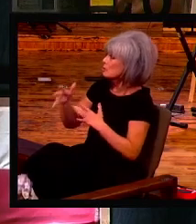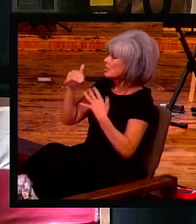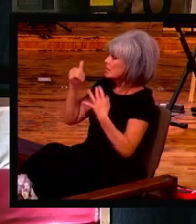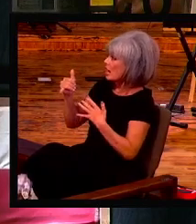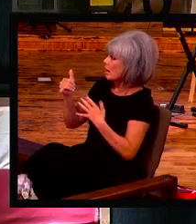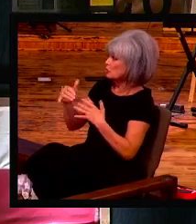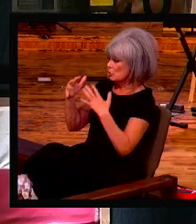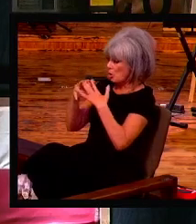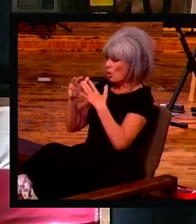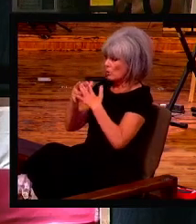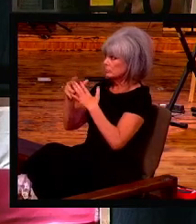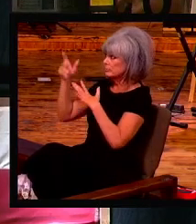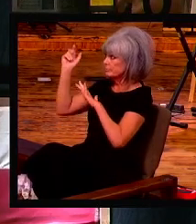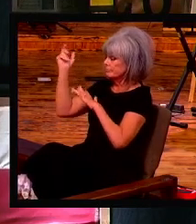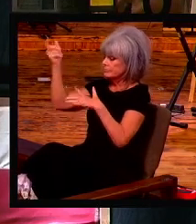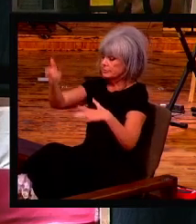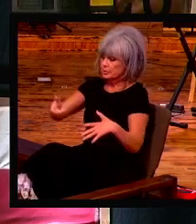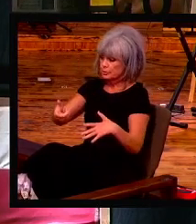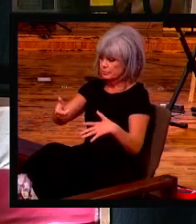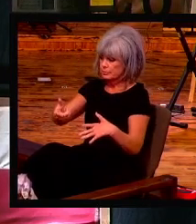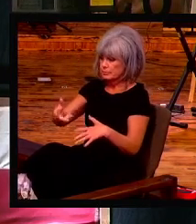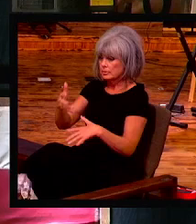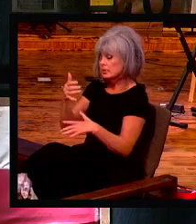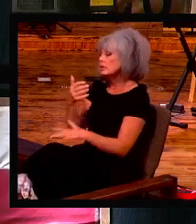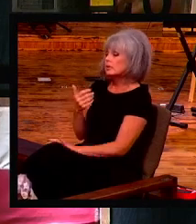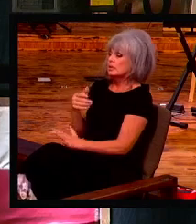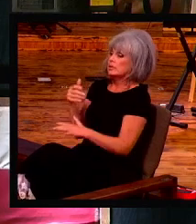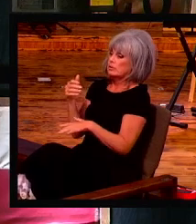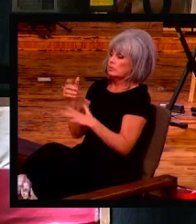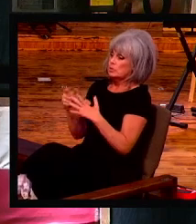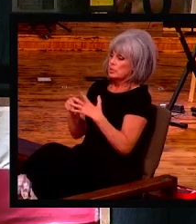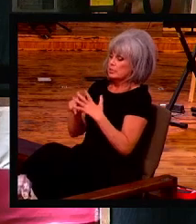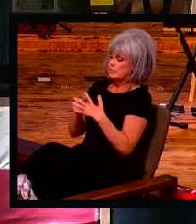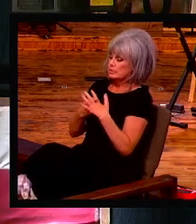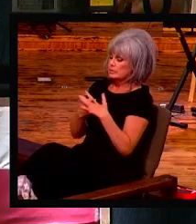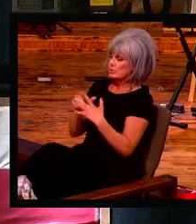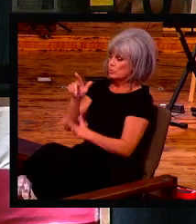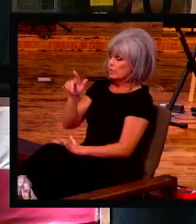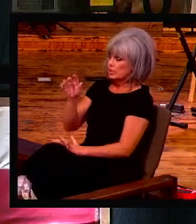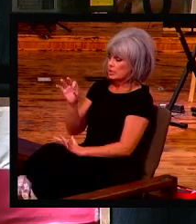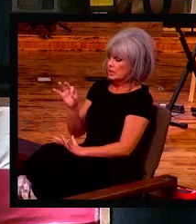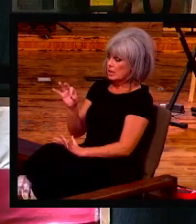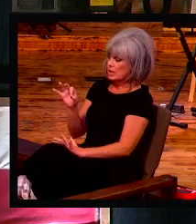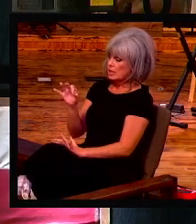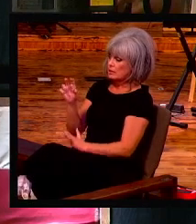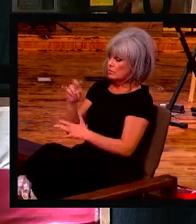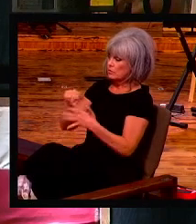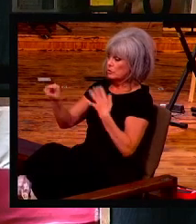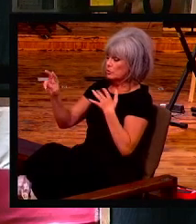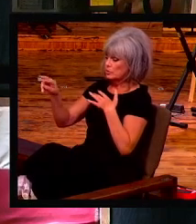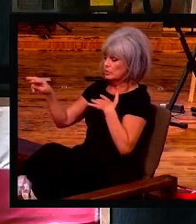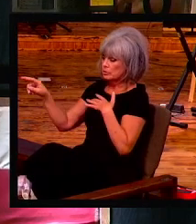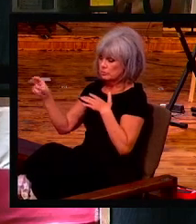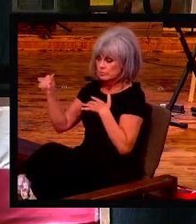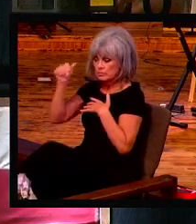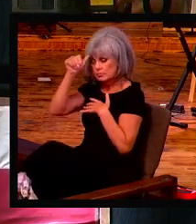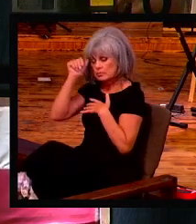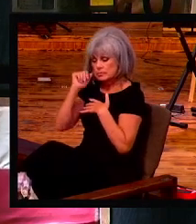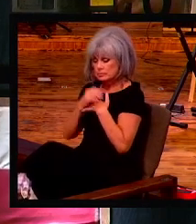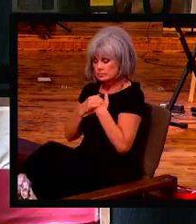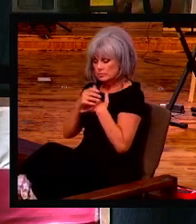go operate in it. Genesis chapter 39, verse 2. The Lord was with Joseph, and he became